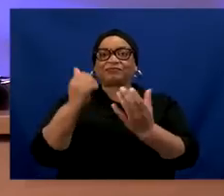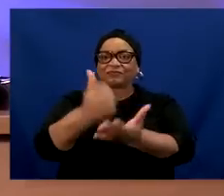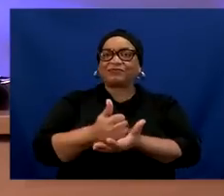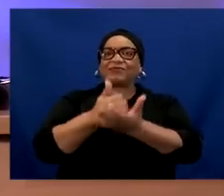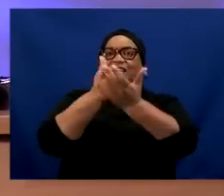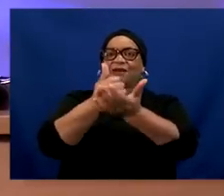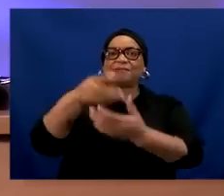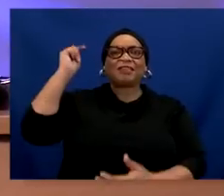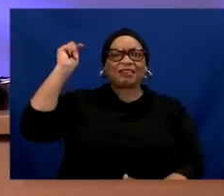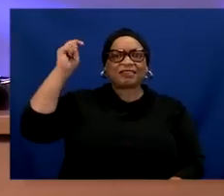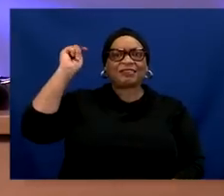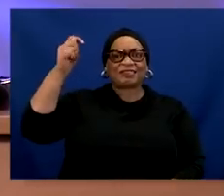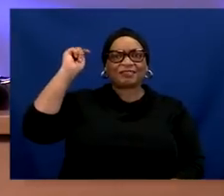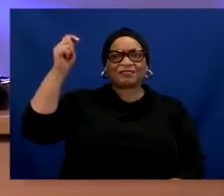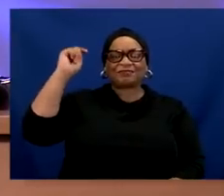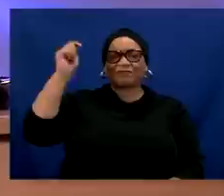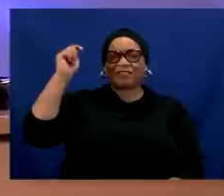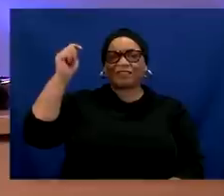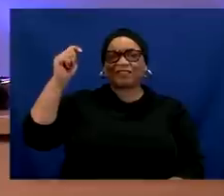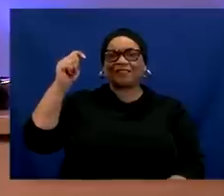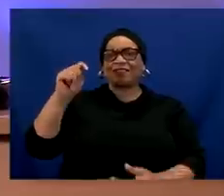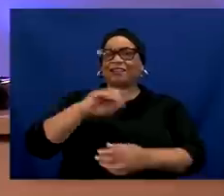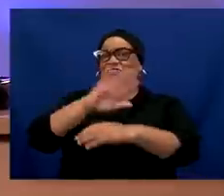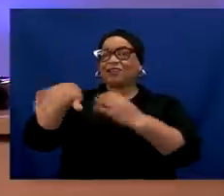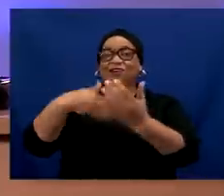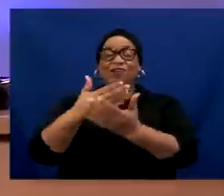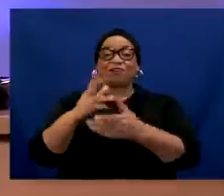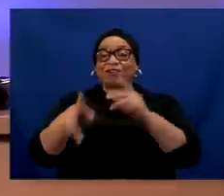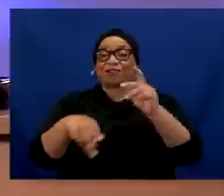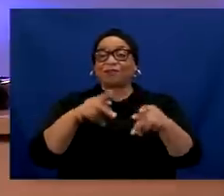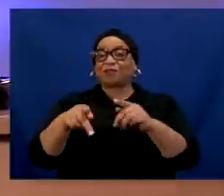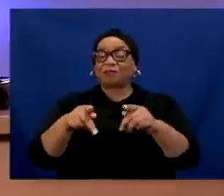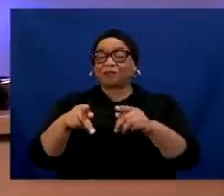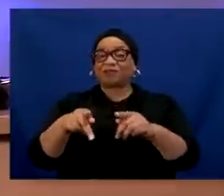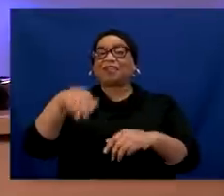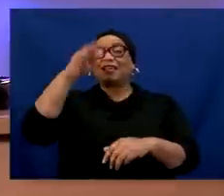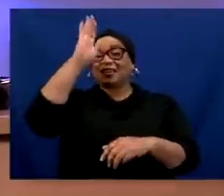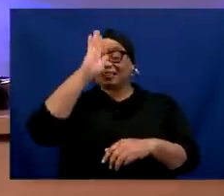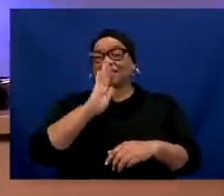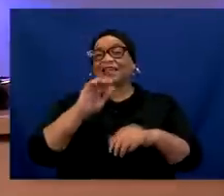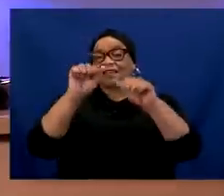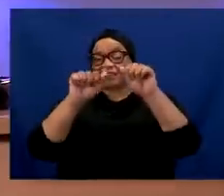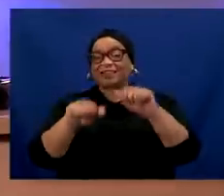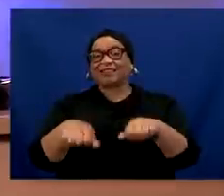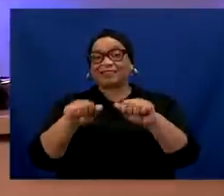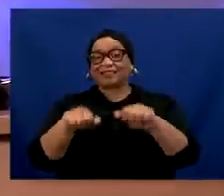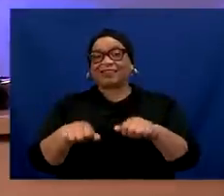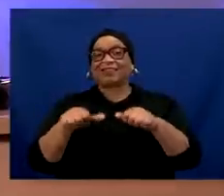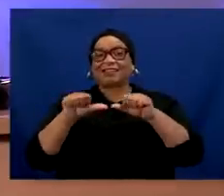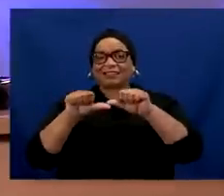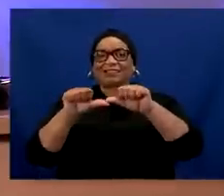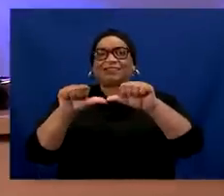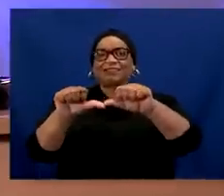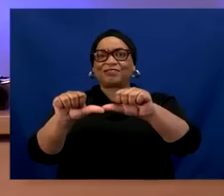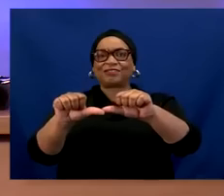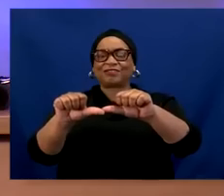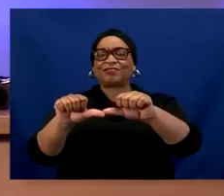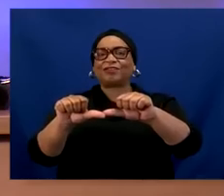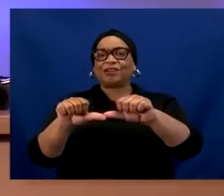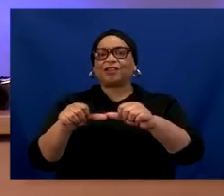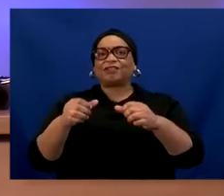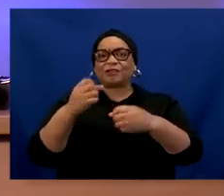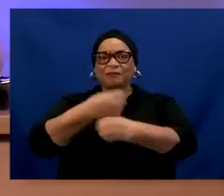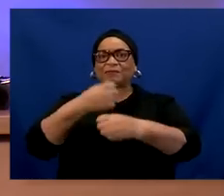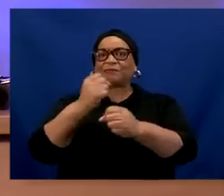to testify with everybody around you that God is still able to make ways out of no way. I know it because